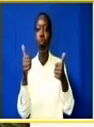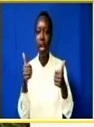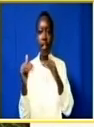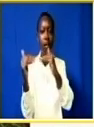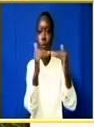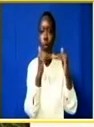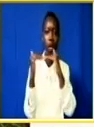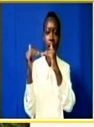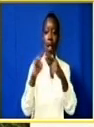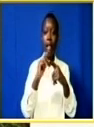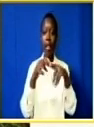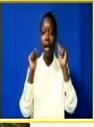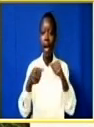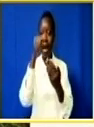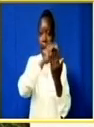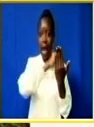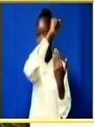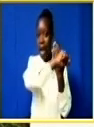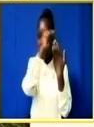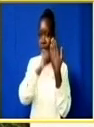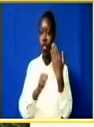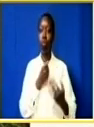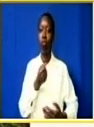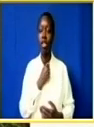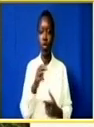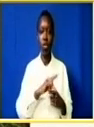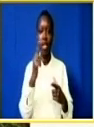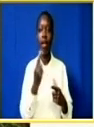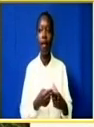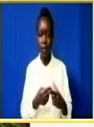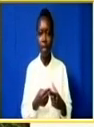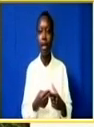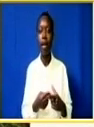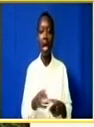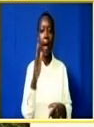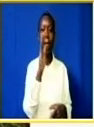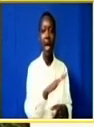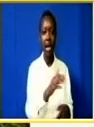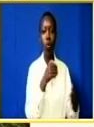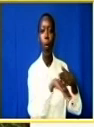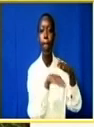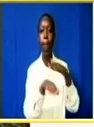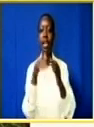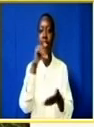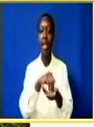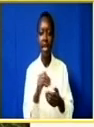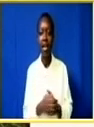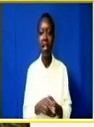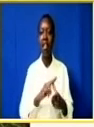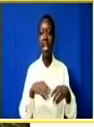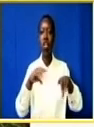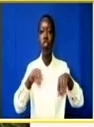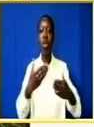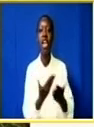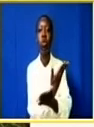your sweet potatoes. Potato. Then you return. Two in the one. Vines again. Very good. No soil erosion. Mm-hmm. And you have